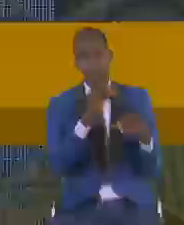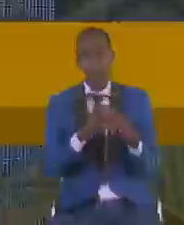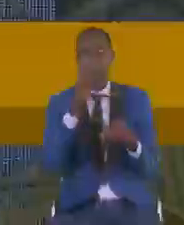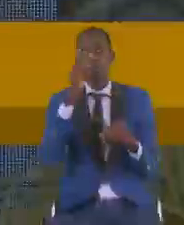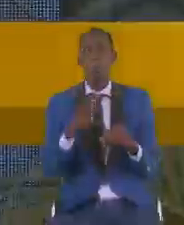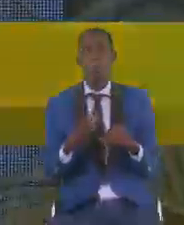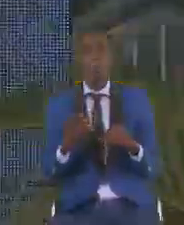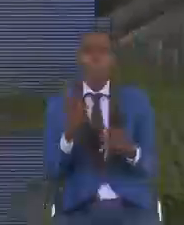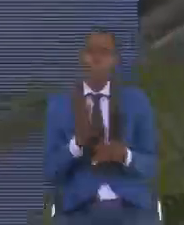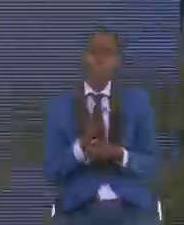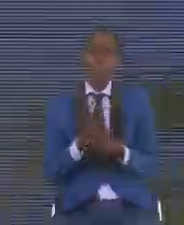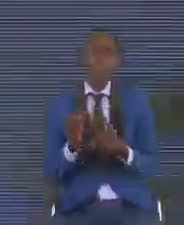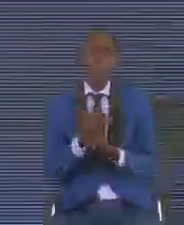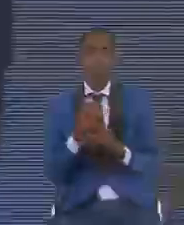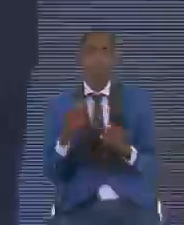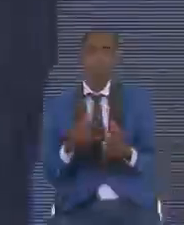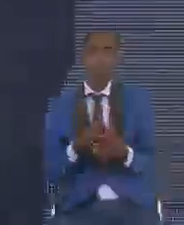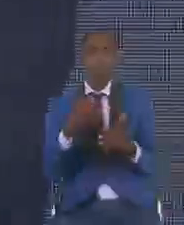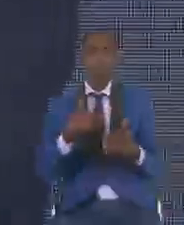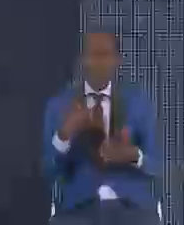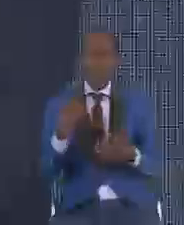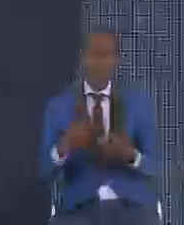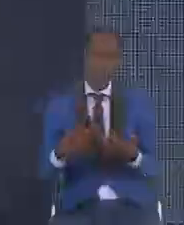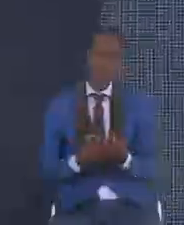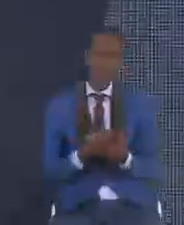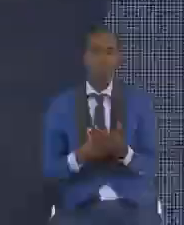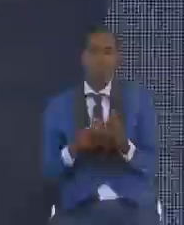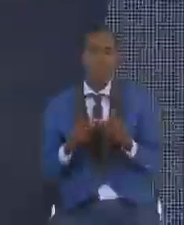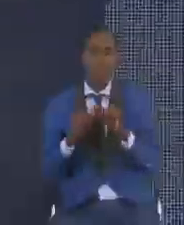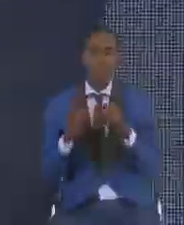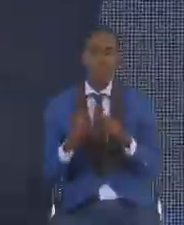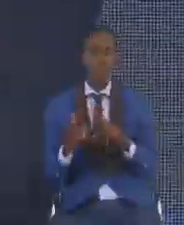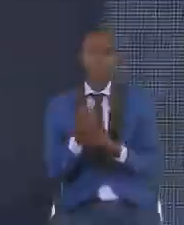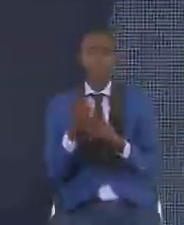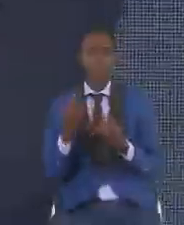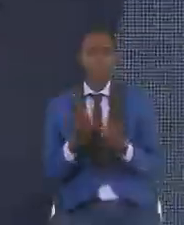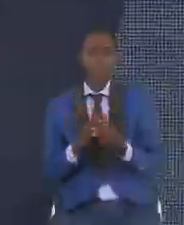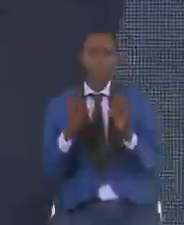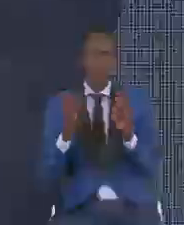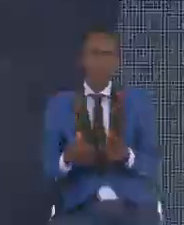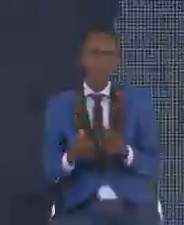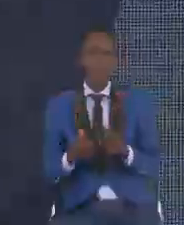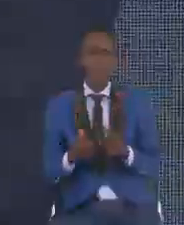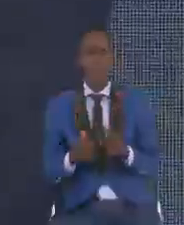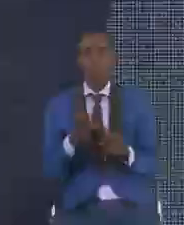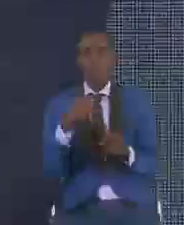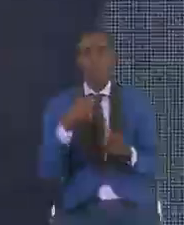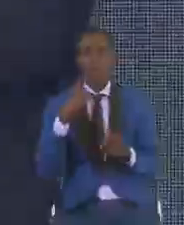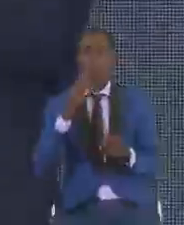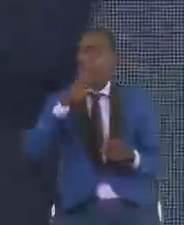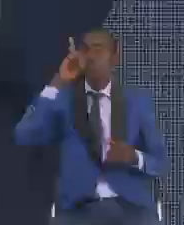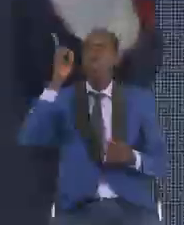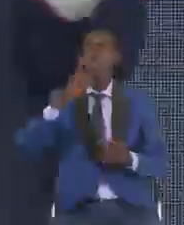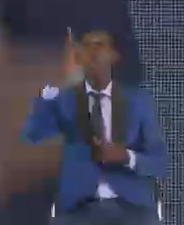fast. You have the gospel, hold that fast. You have the assurance, God is with me.